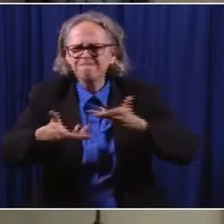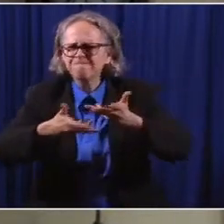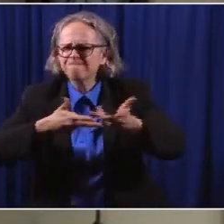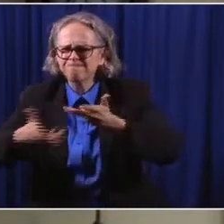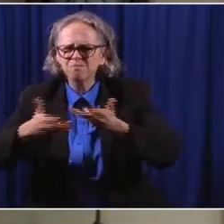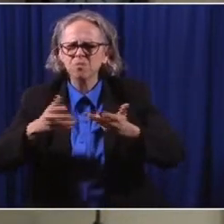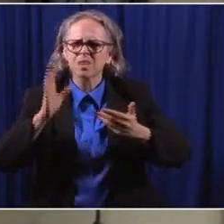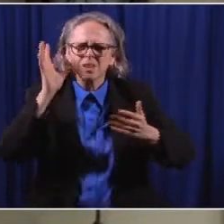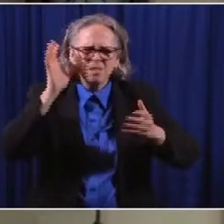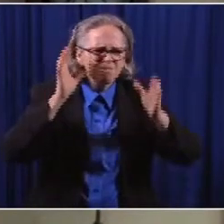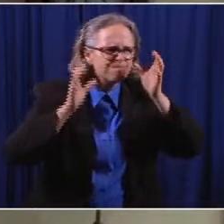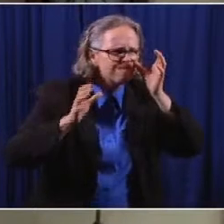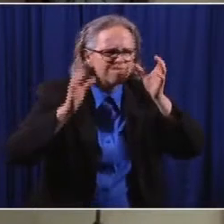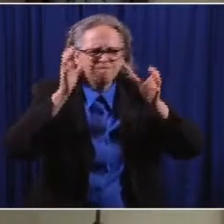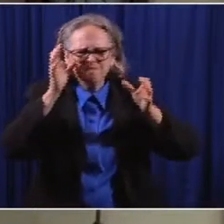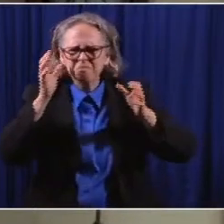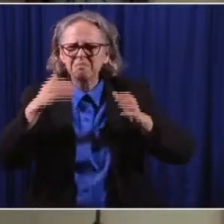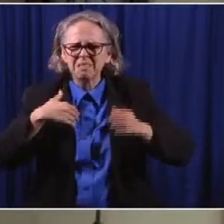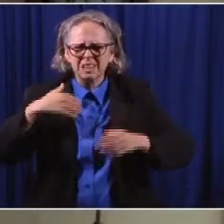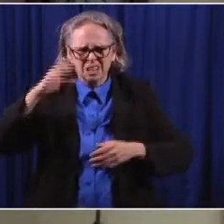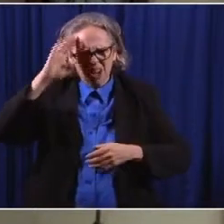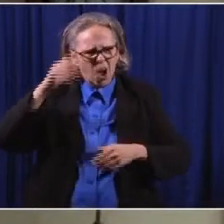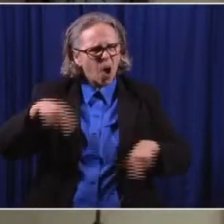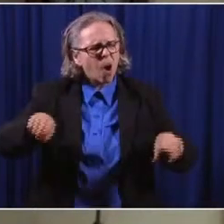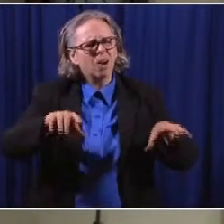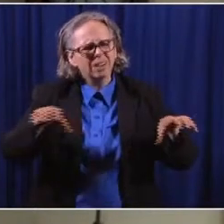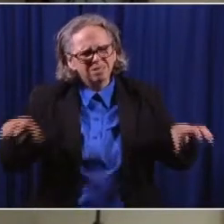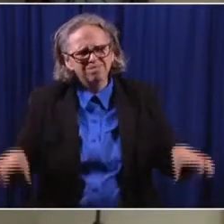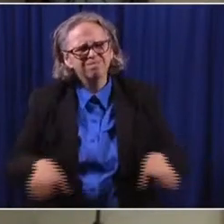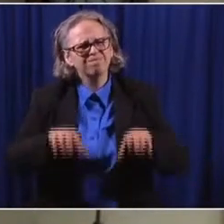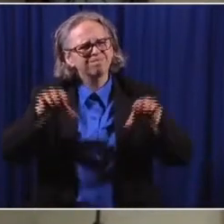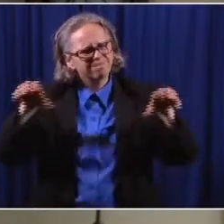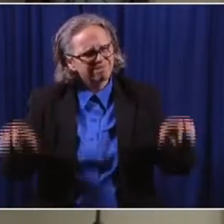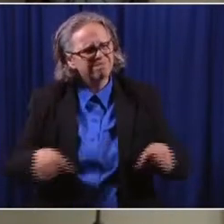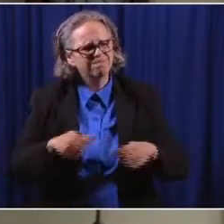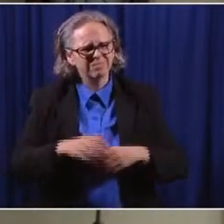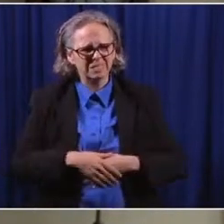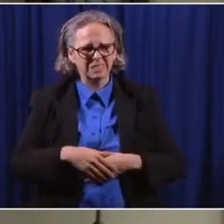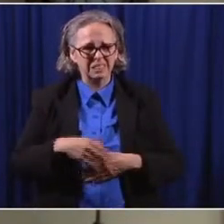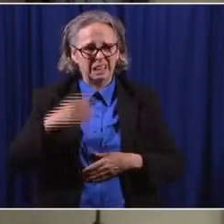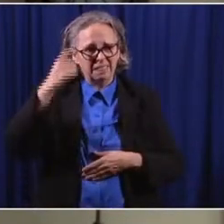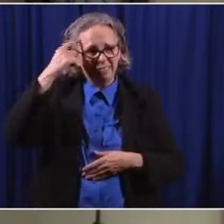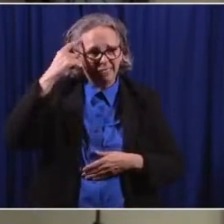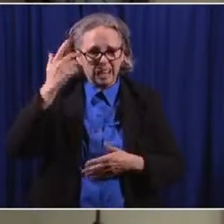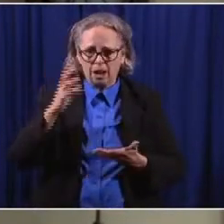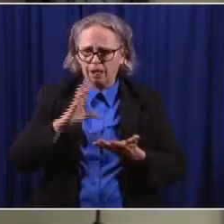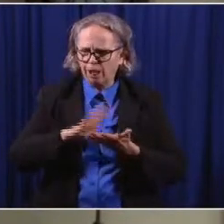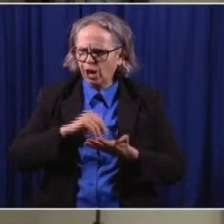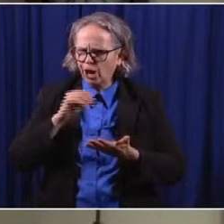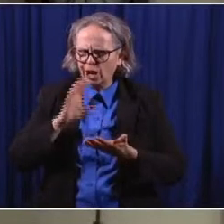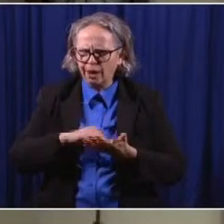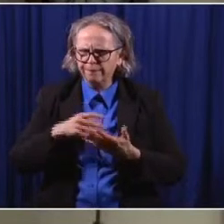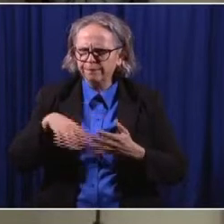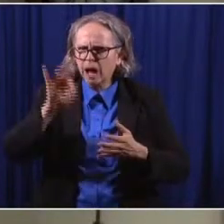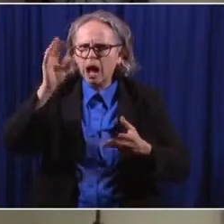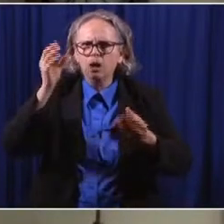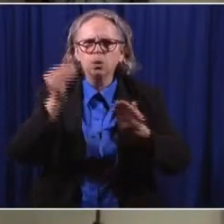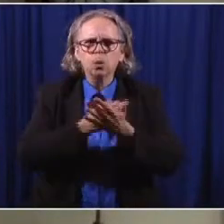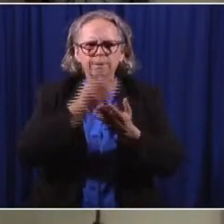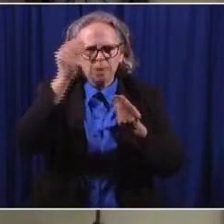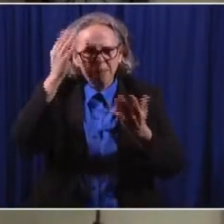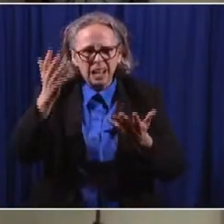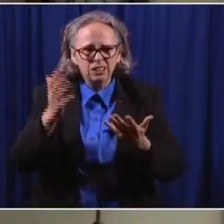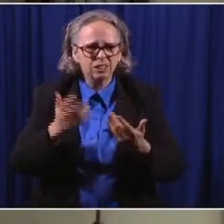And, as Dr. Francis said, what I think we're finding both in K through 12 and in our colleges is that